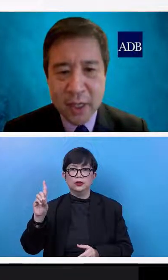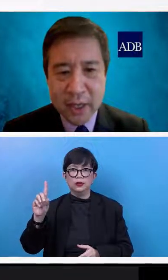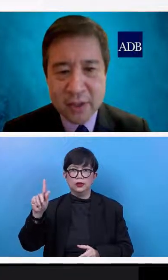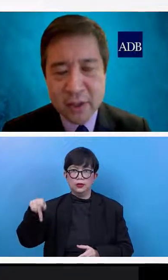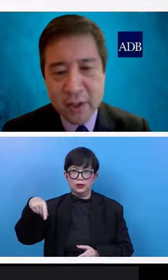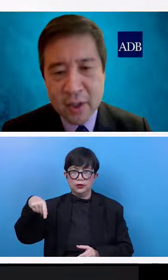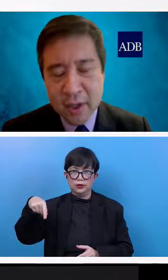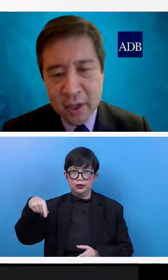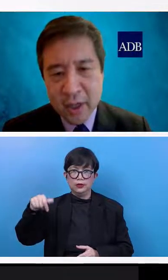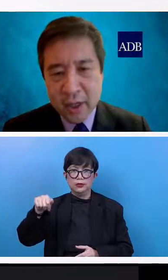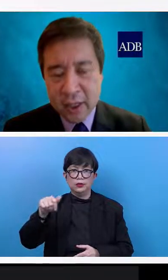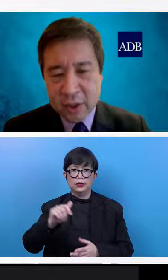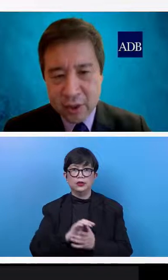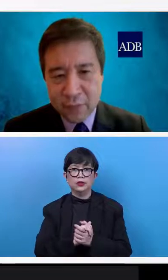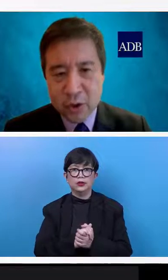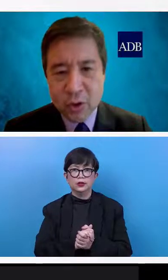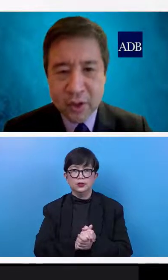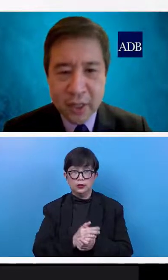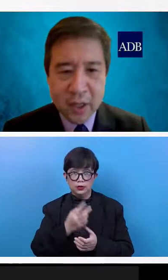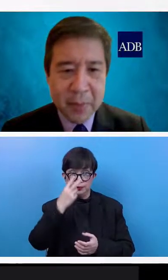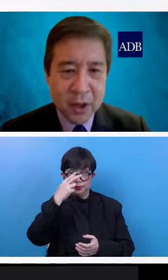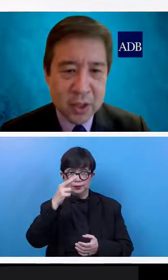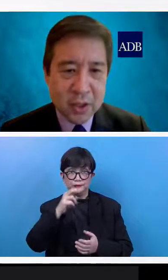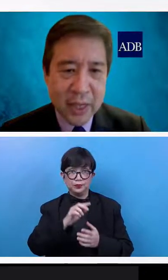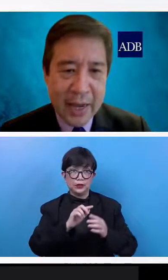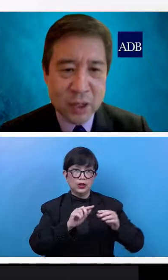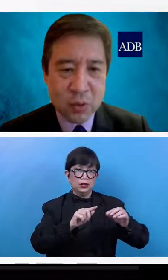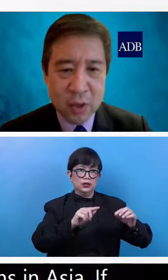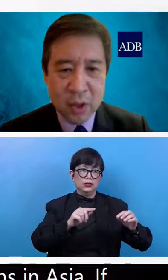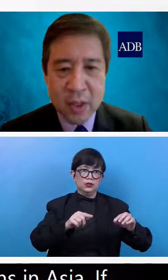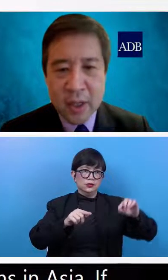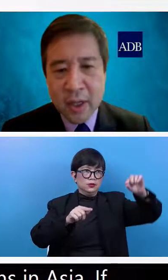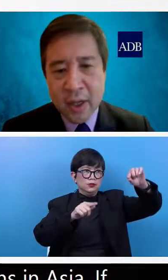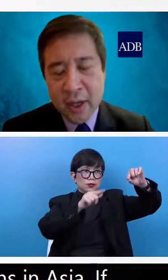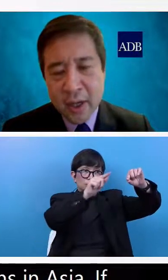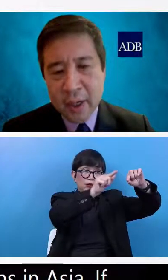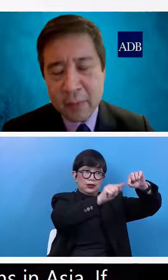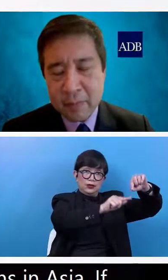trend lines into the future and then compare it to the actual